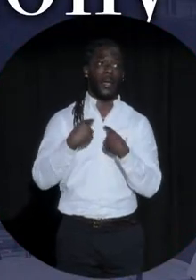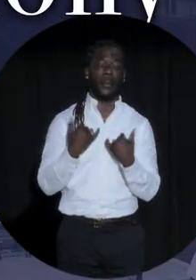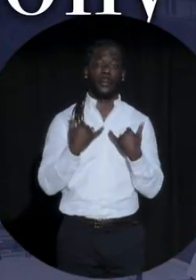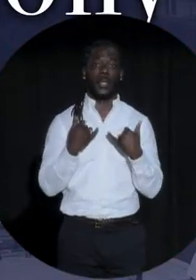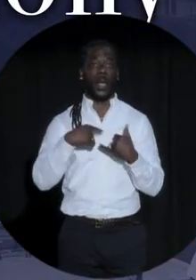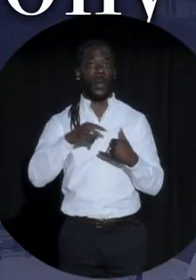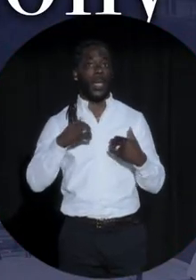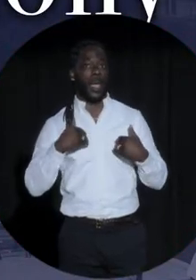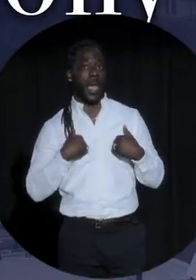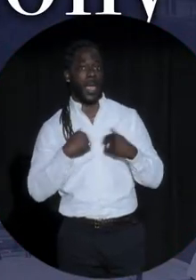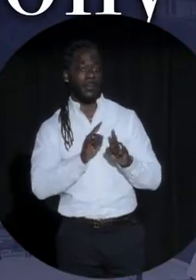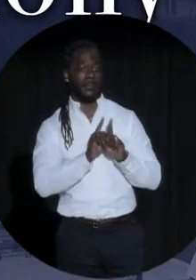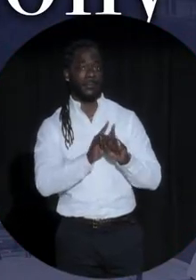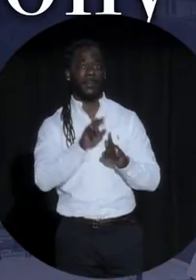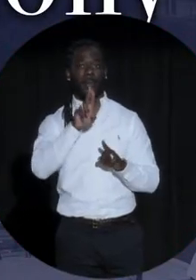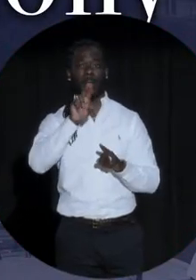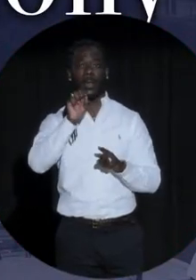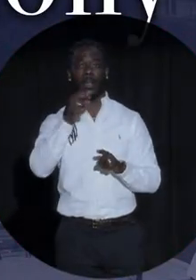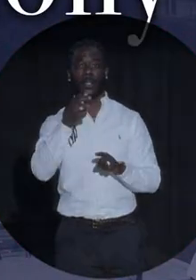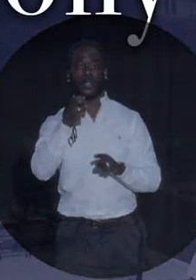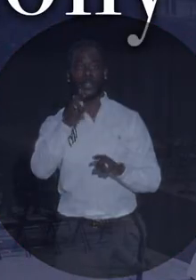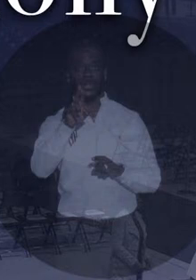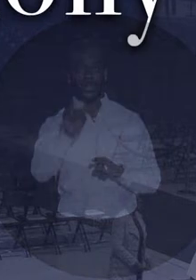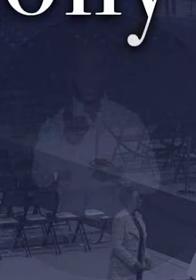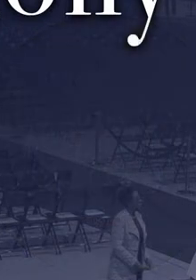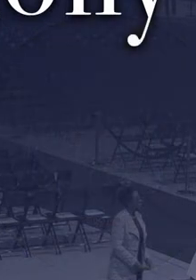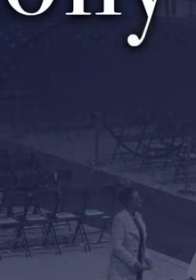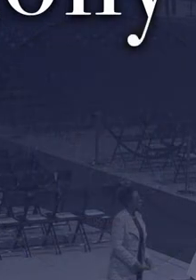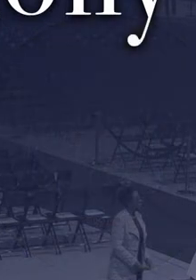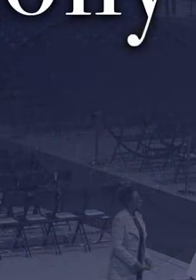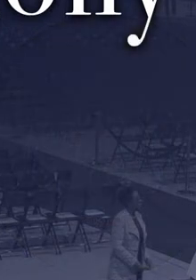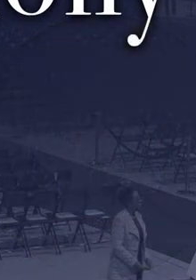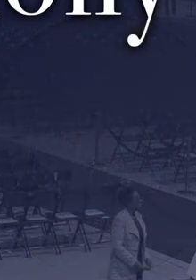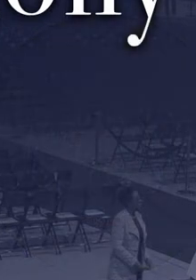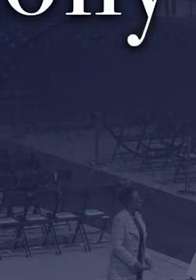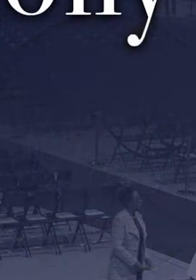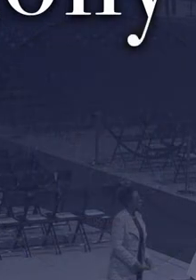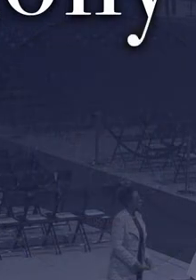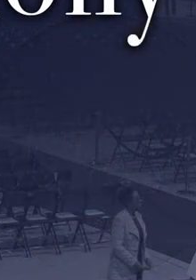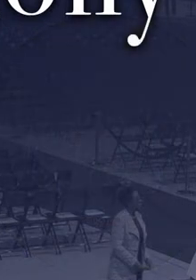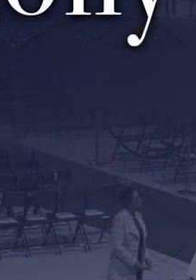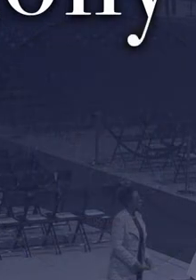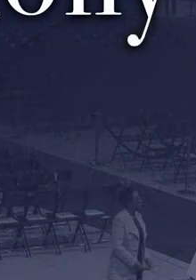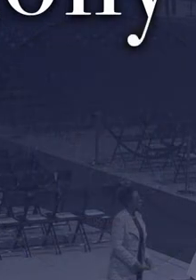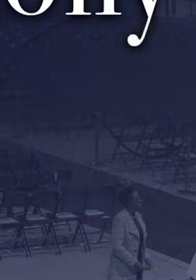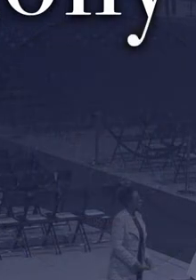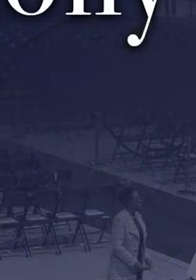ushers who are positioned to escort you from the building